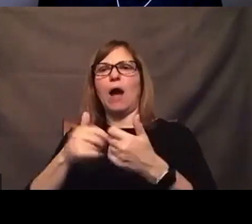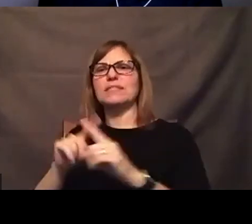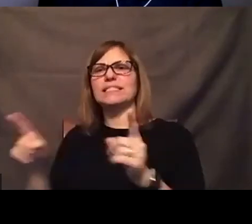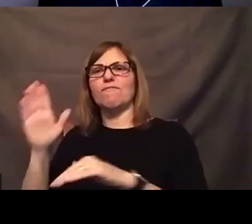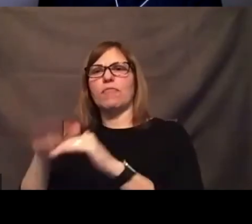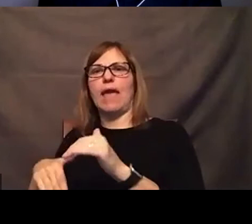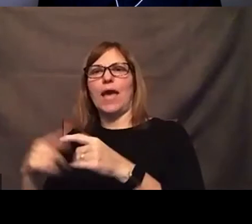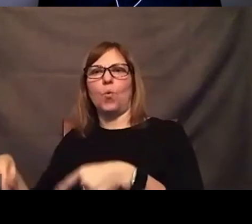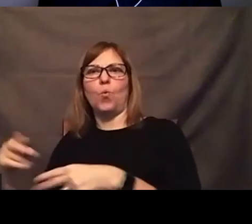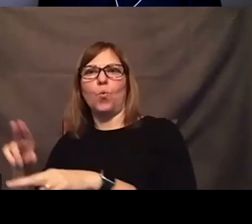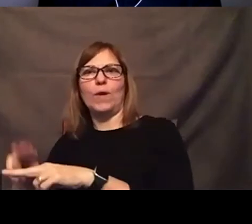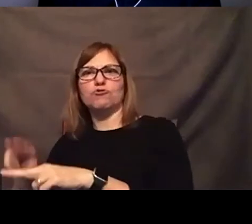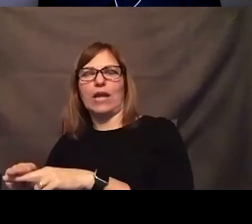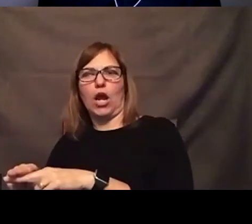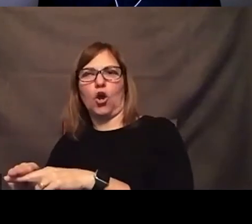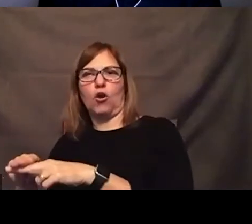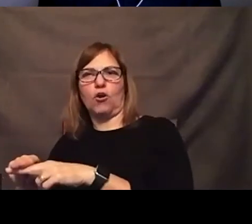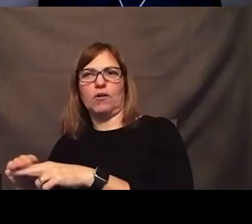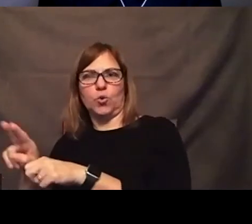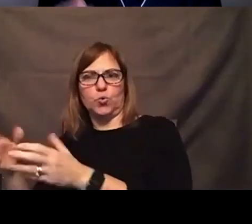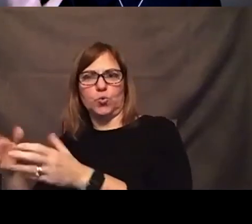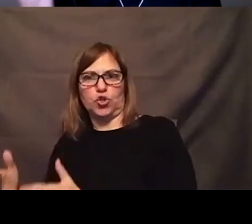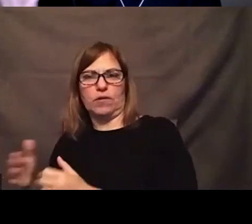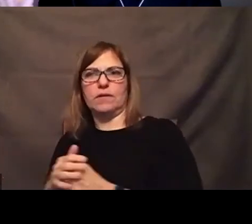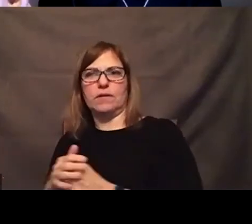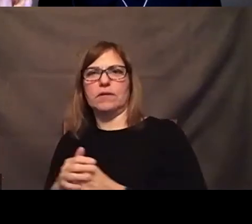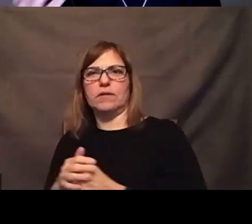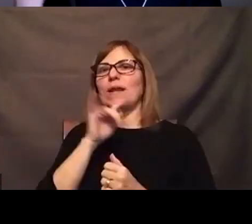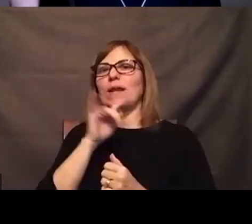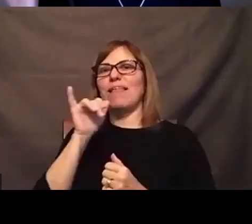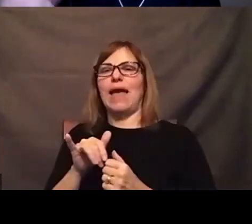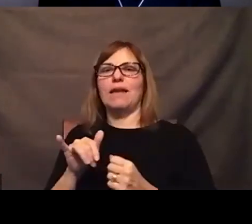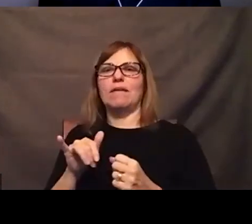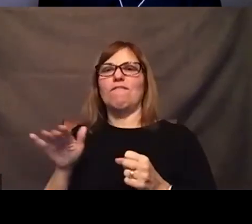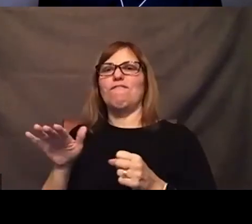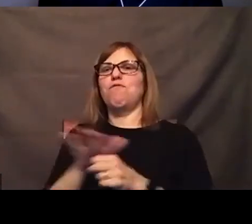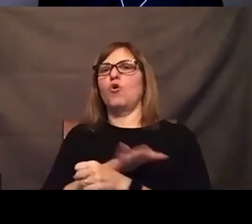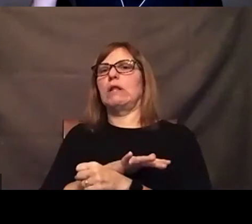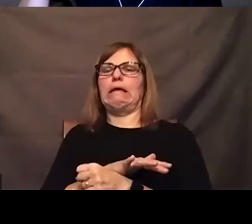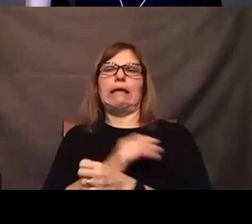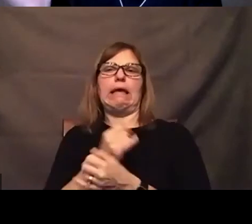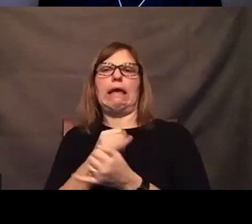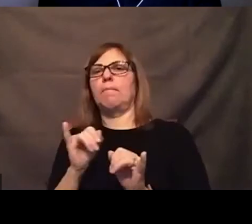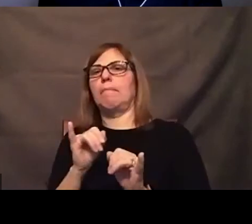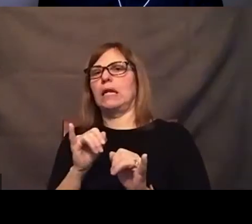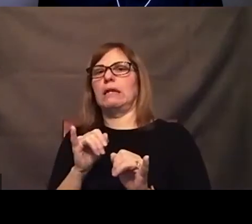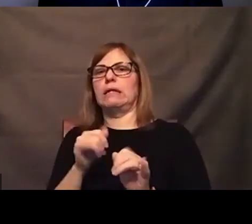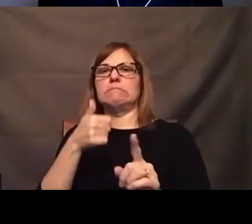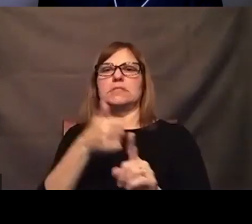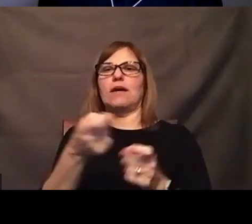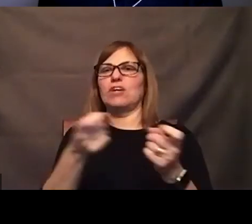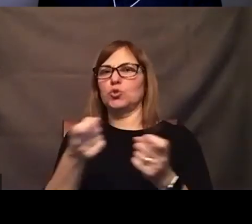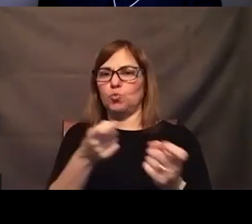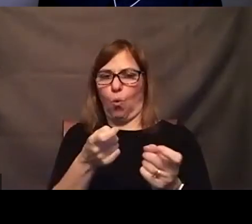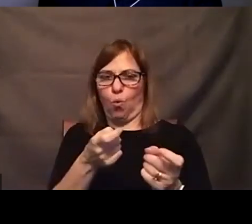interestingly, going to fully autonomous rideshare vehicles, you know, so right now there's Uber, Lyft, and whatnot. Going